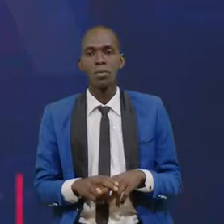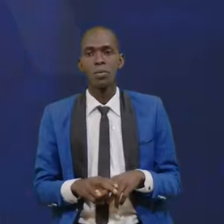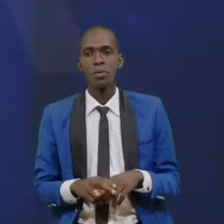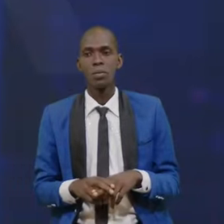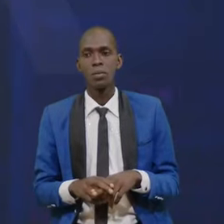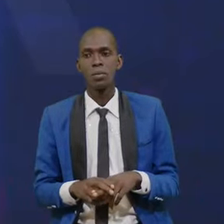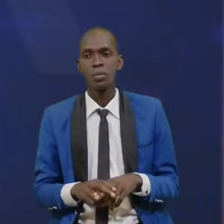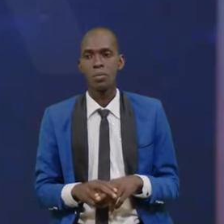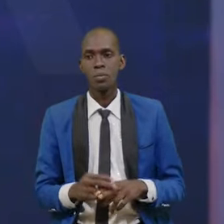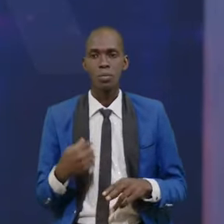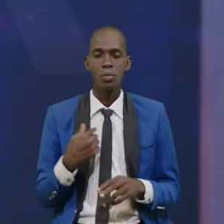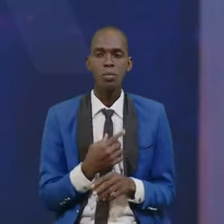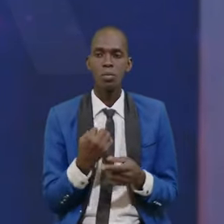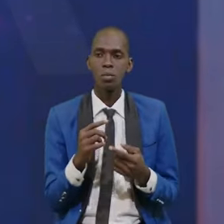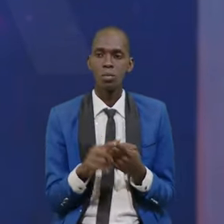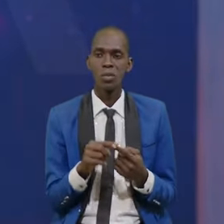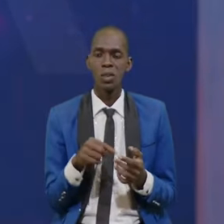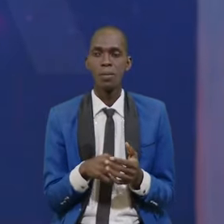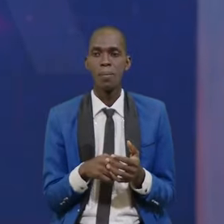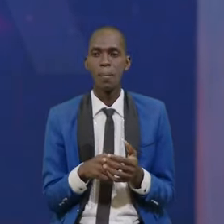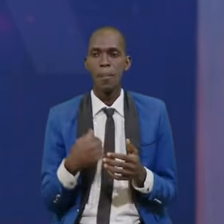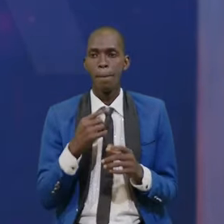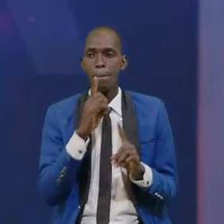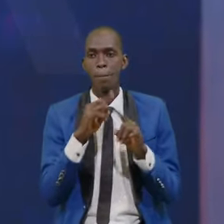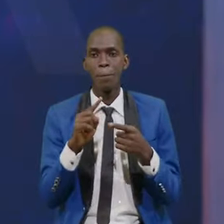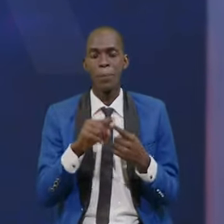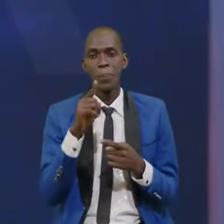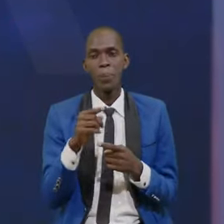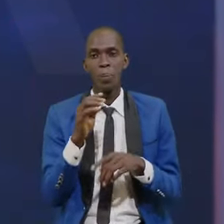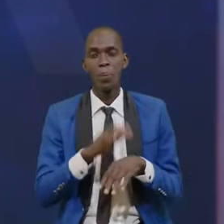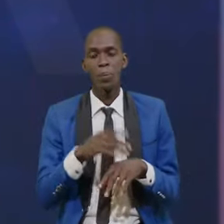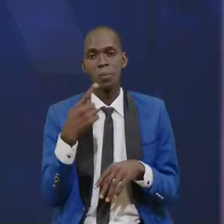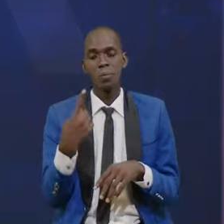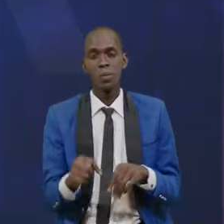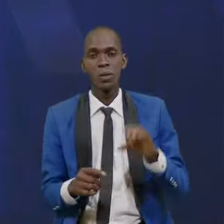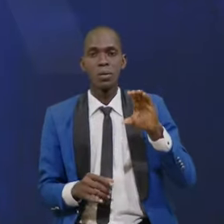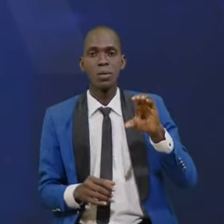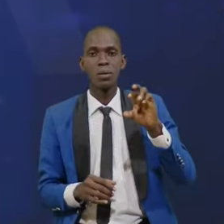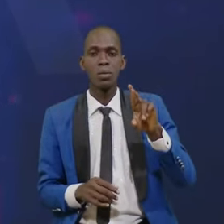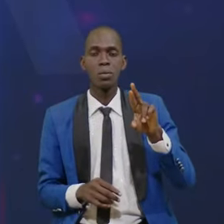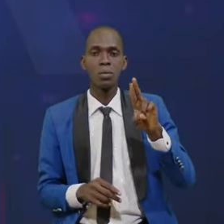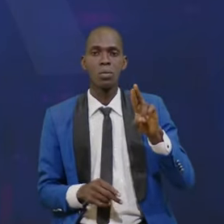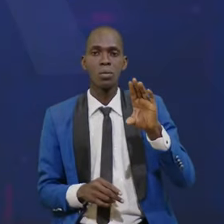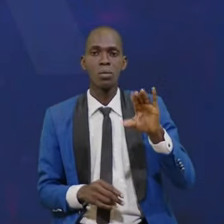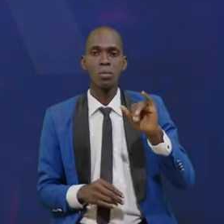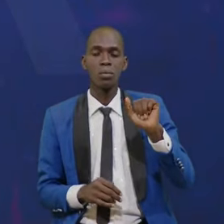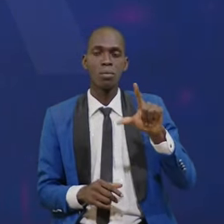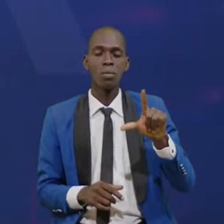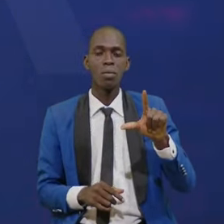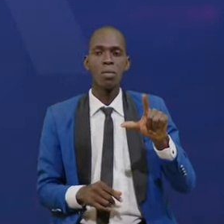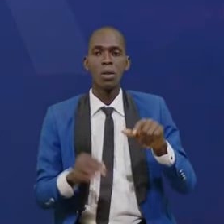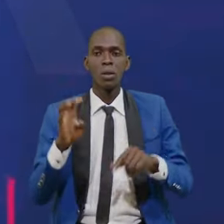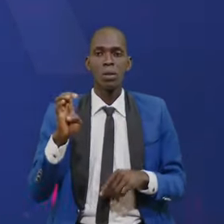this session. I'm talking to you today on the crucial essentials of an